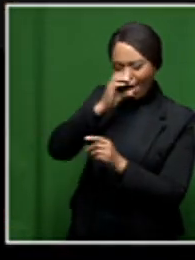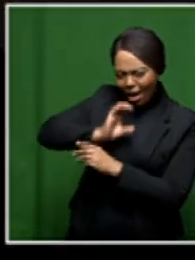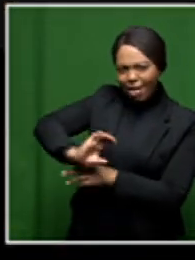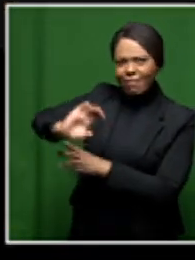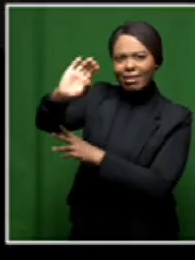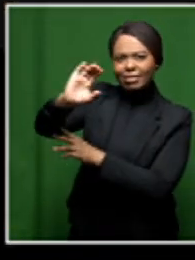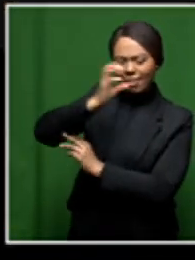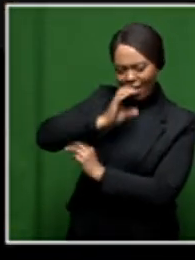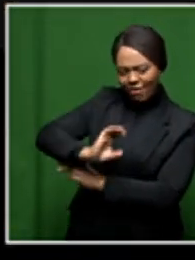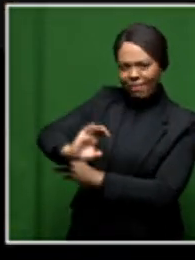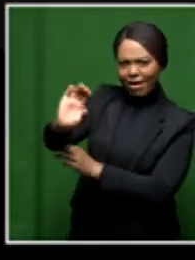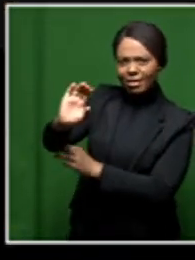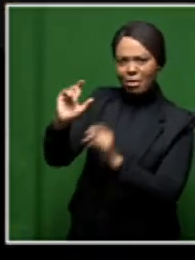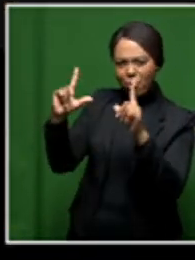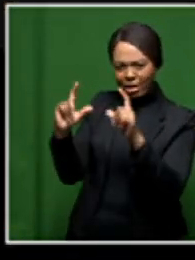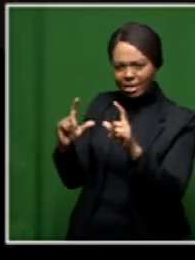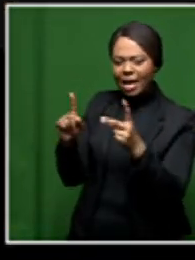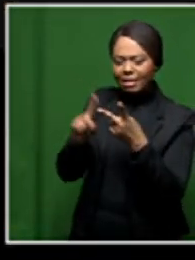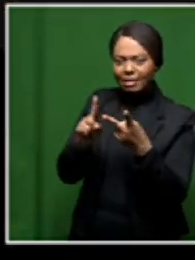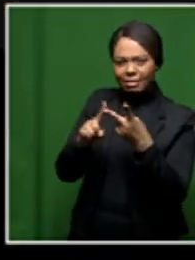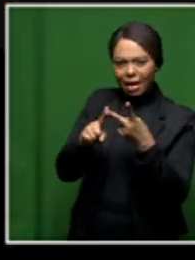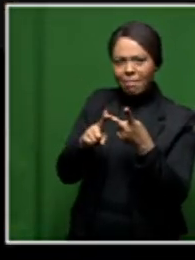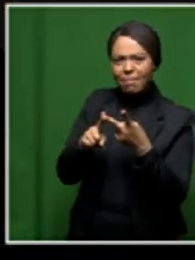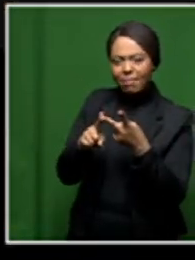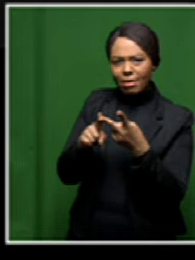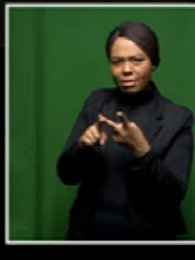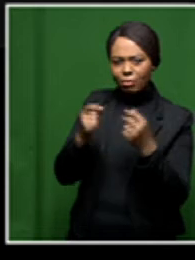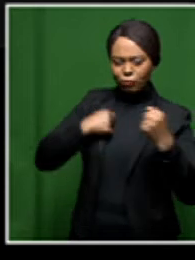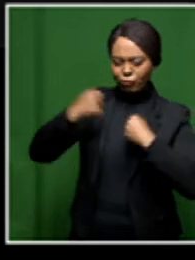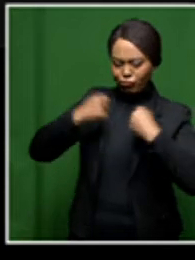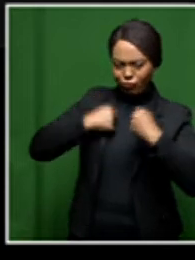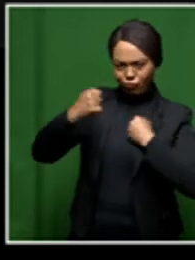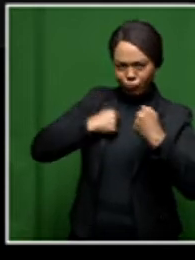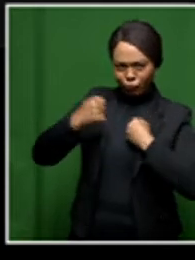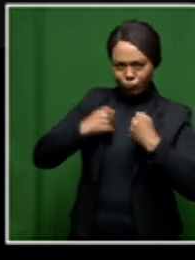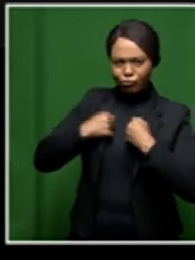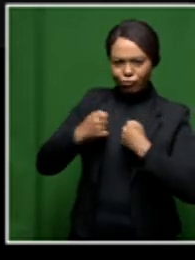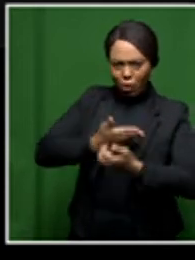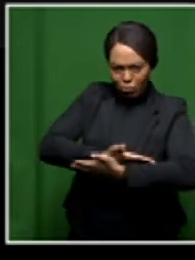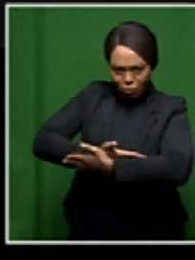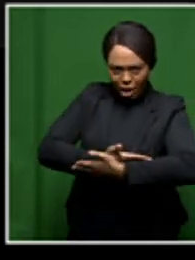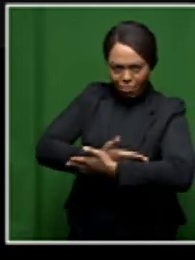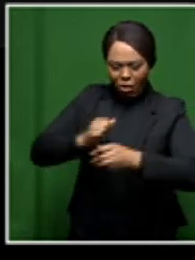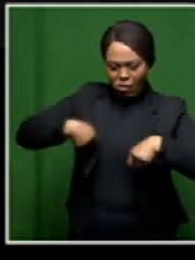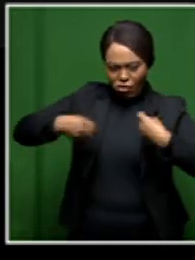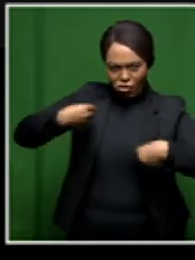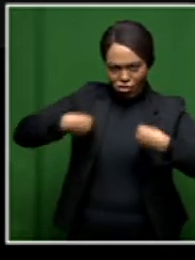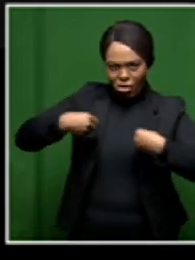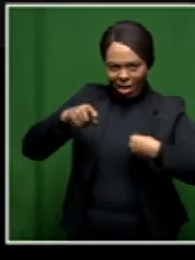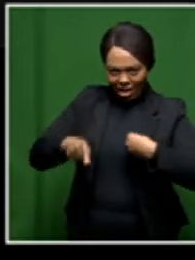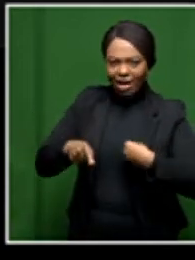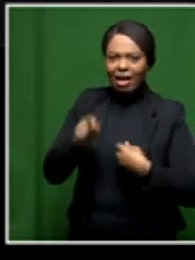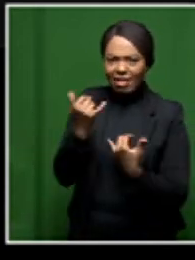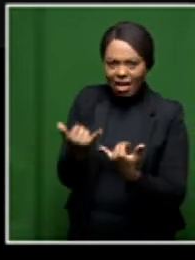instance, there's one of the monkeys as well, the mother with a baby monkey. This one is also another powerful cover. But